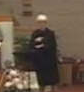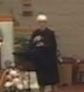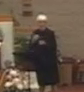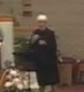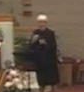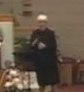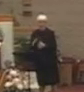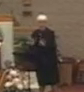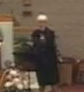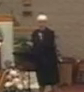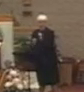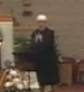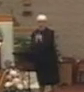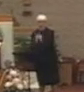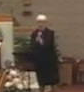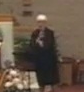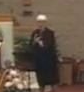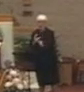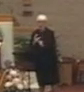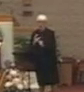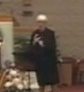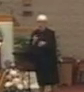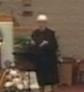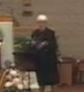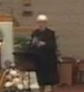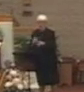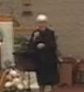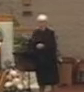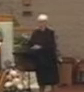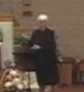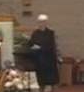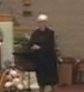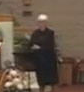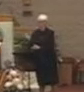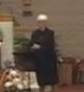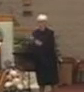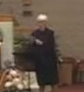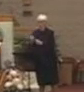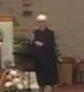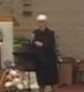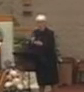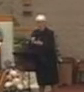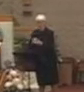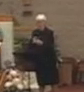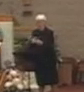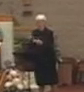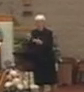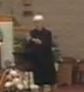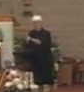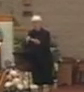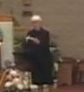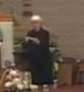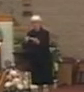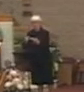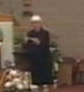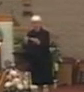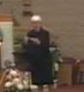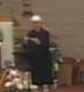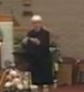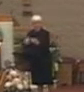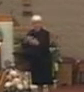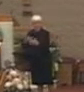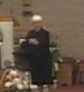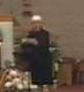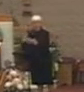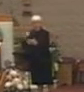After encountering Christ on the Damascus Road, after preaching to the Colossians, the Corinthians, the Thessalonians,